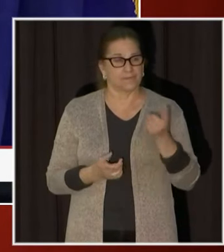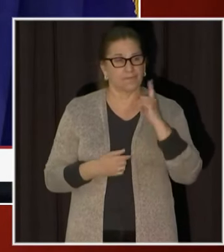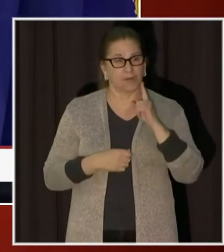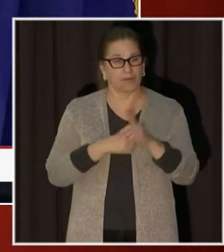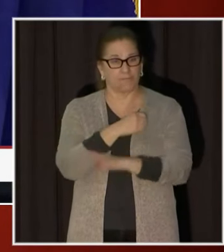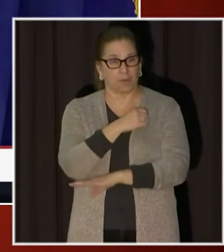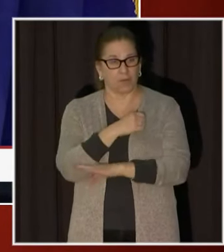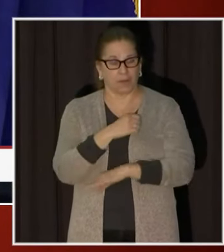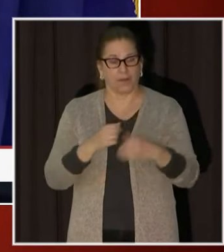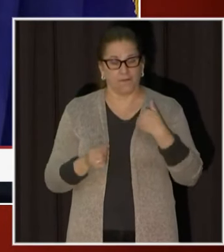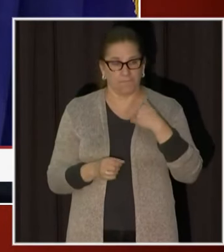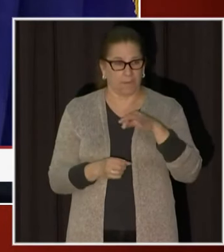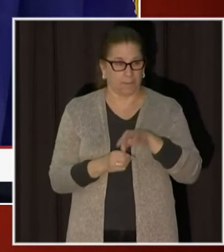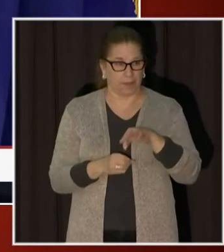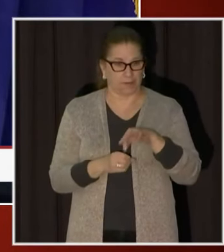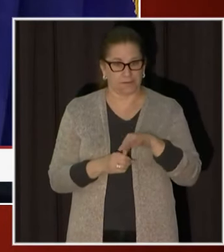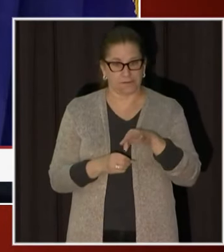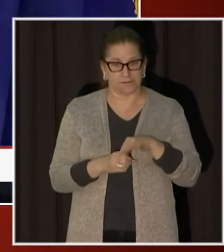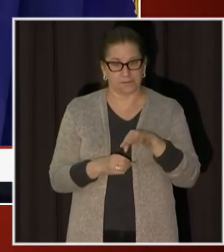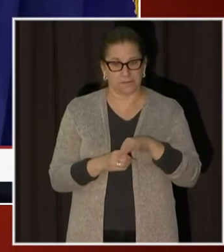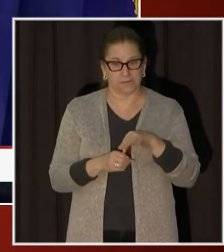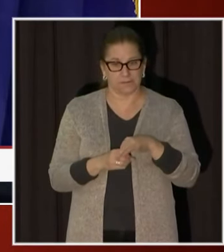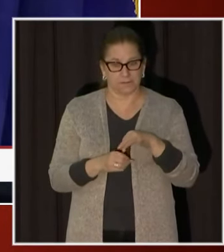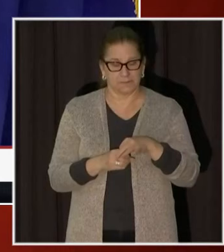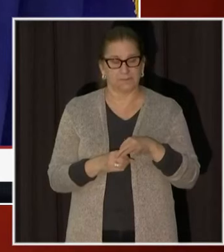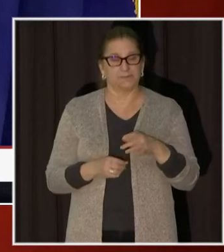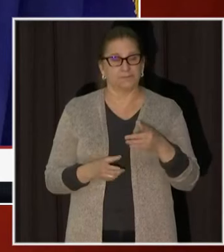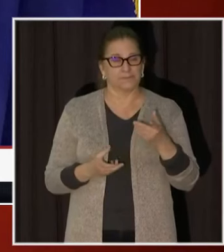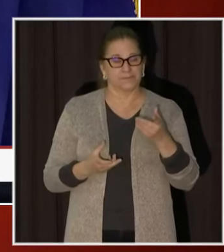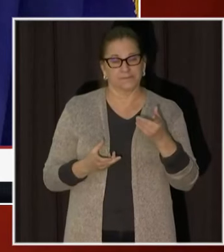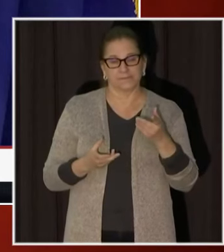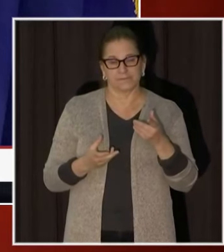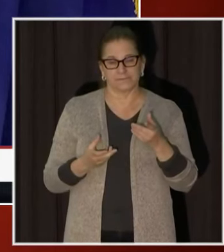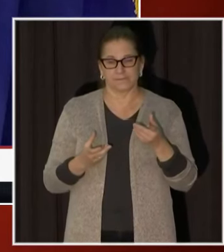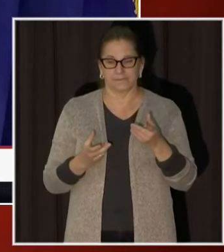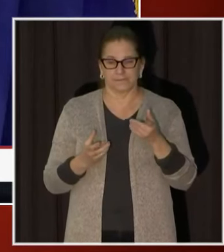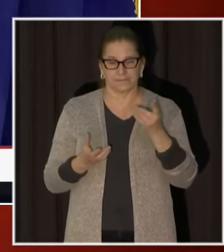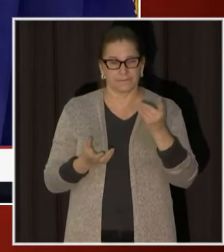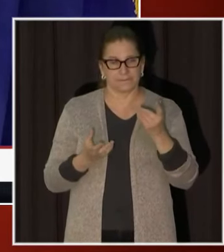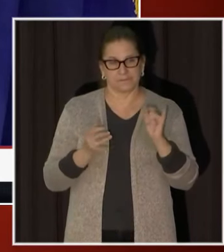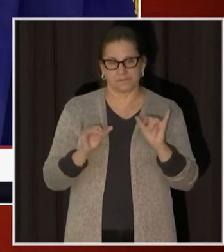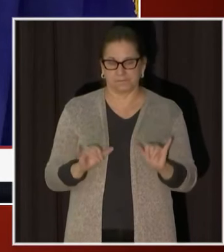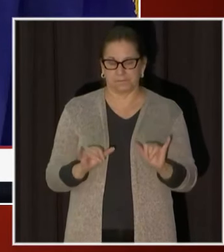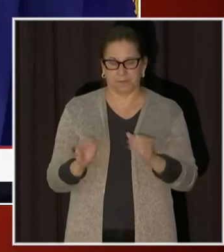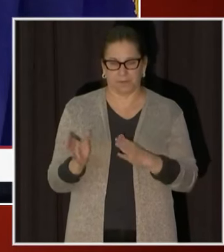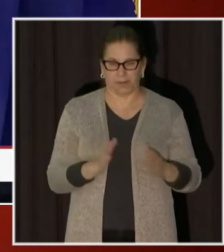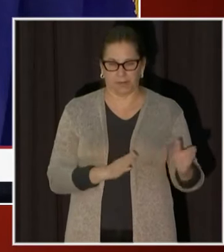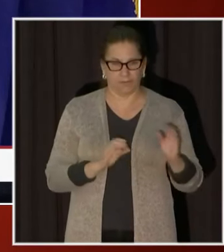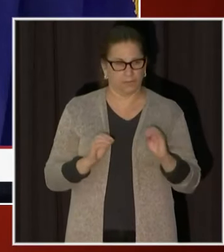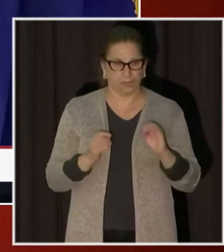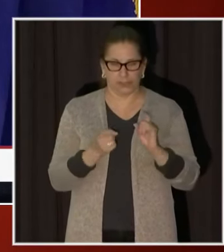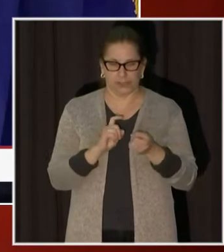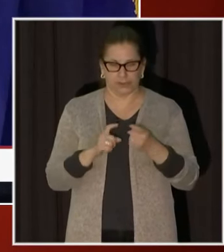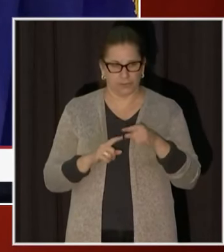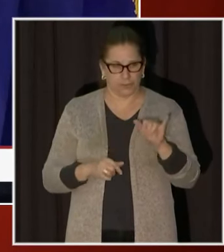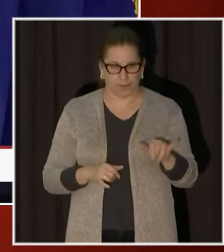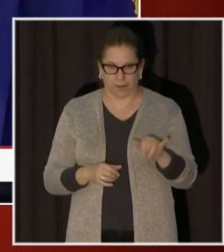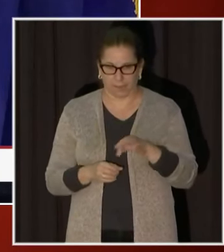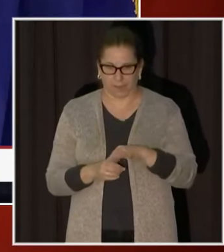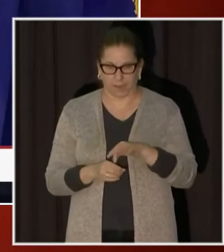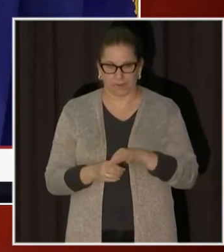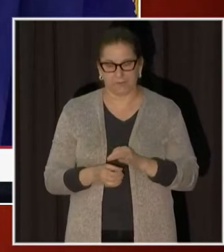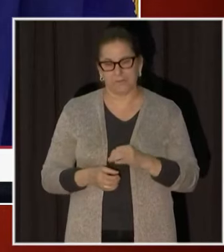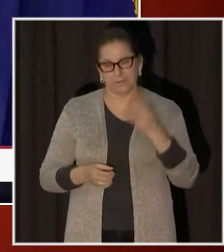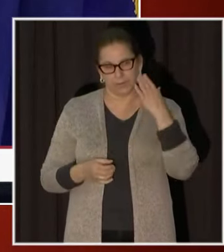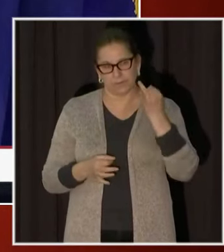reduced from 3,000 to 250. I believe there's no change with regard to the requirement for initiatives because the requirement is established